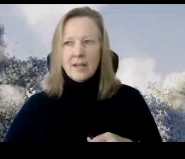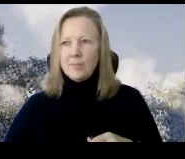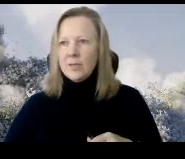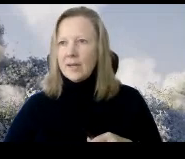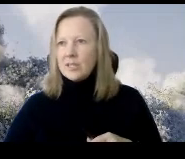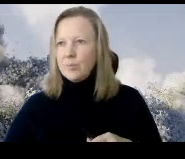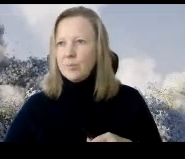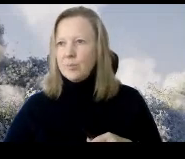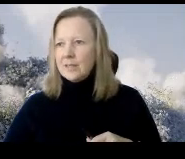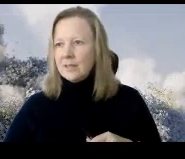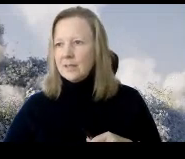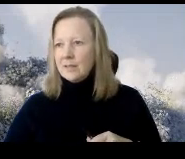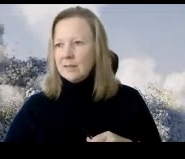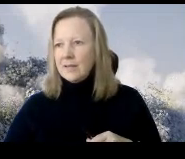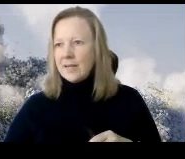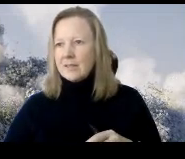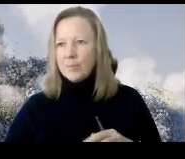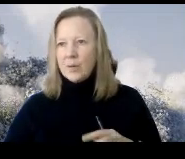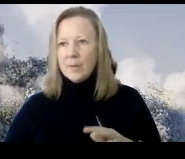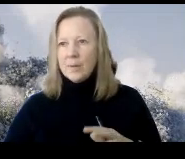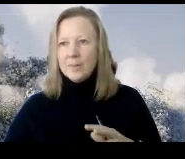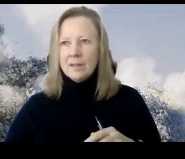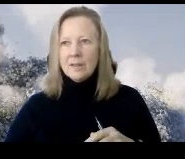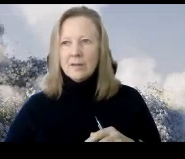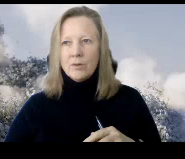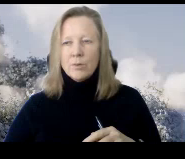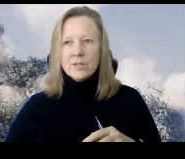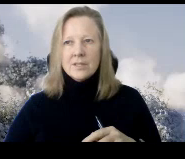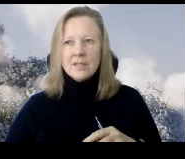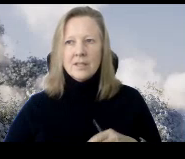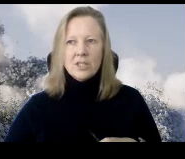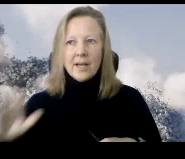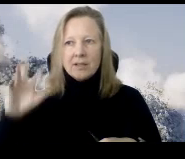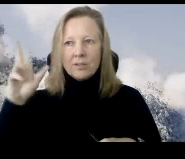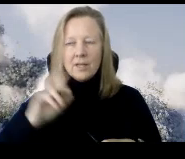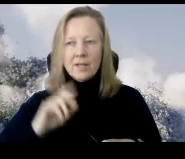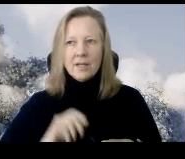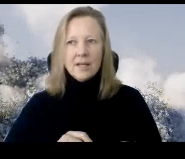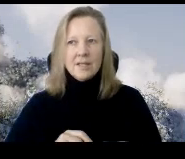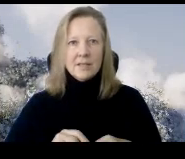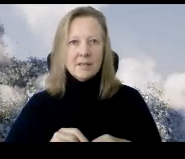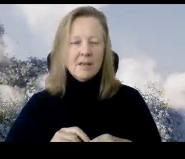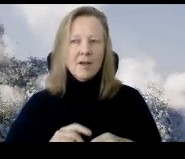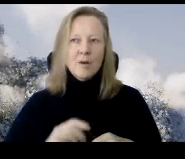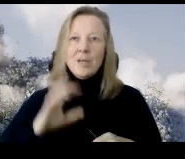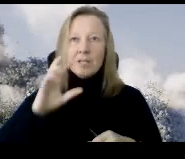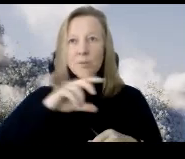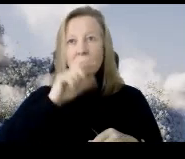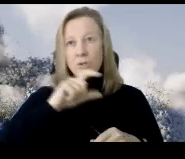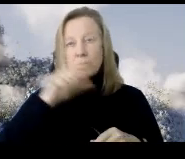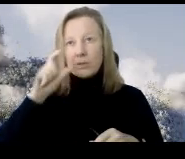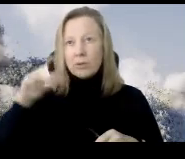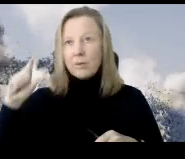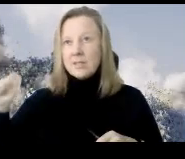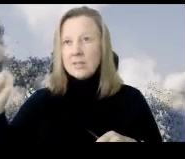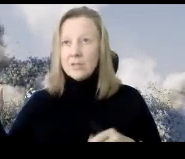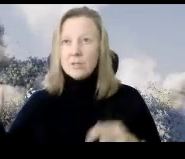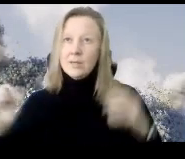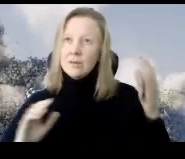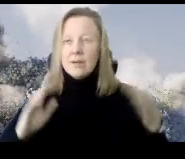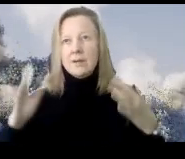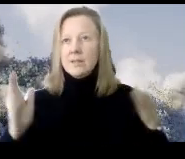each. I'm going to actually put the next upcoming courses in the chat so you can get an idea. Because we have instructors